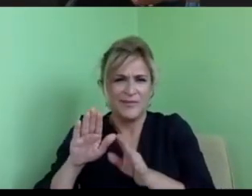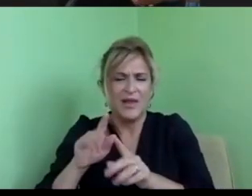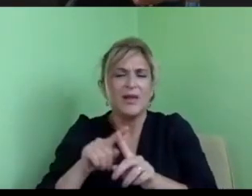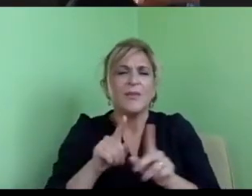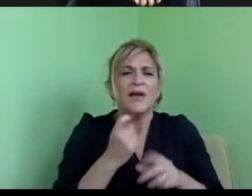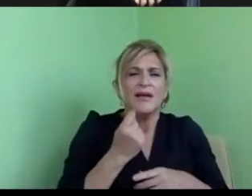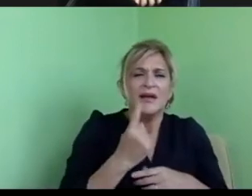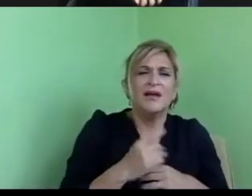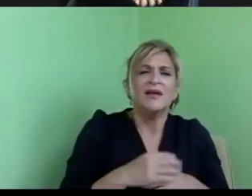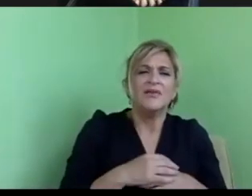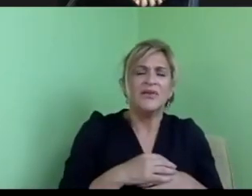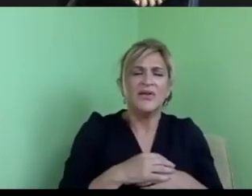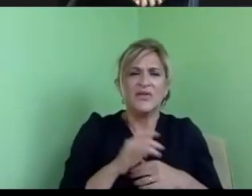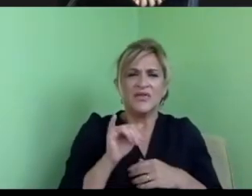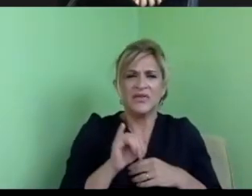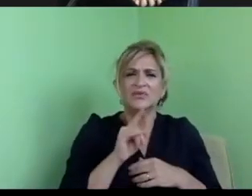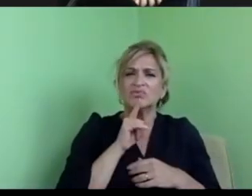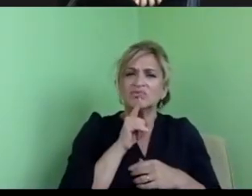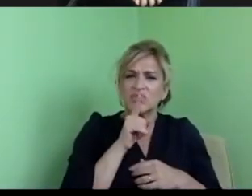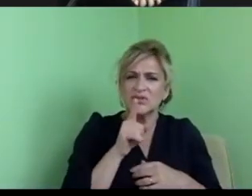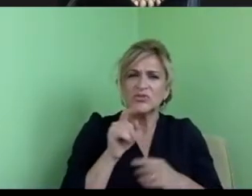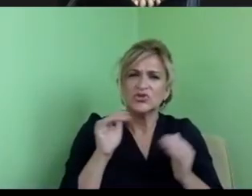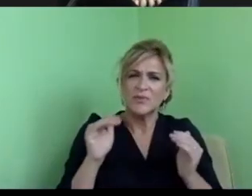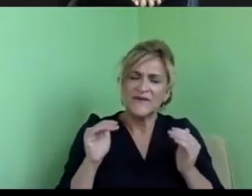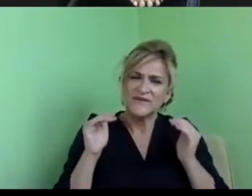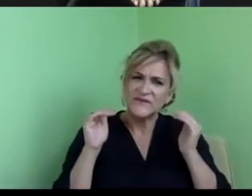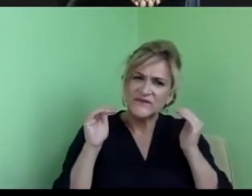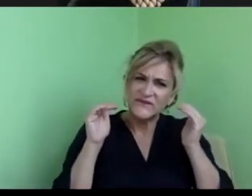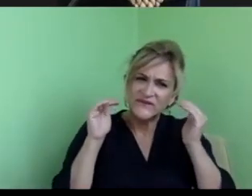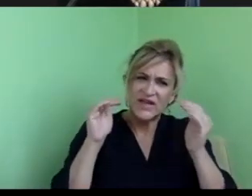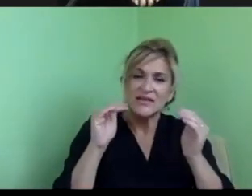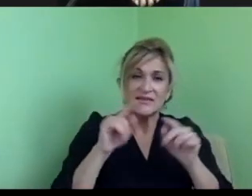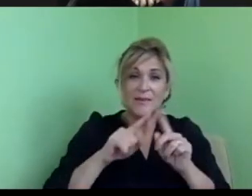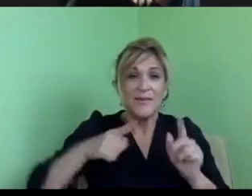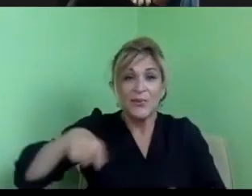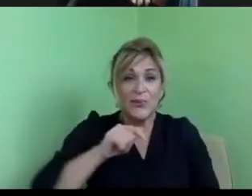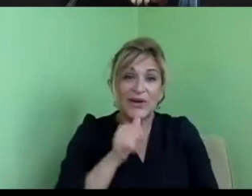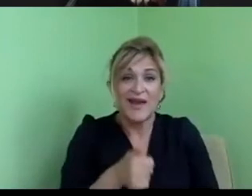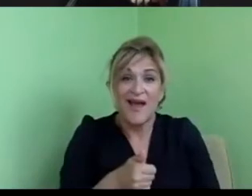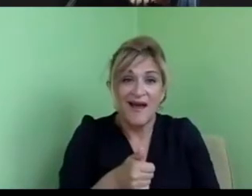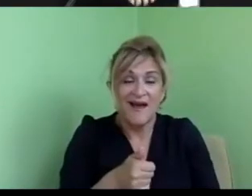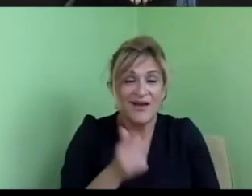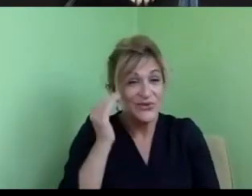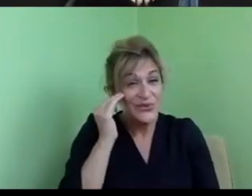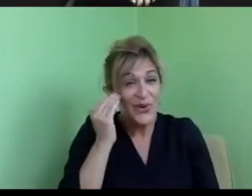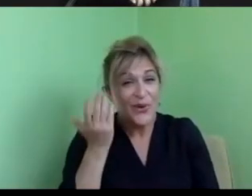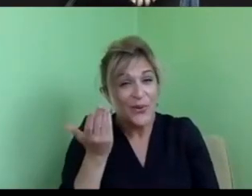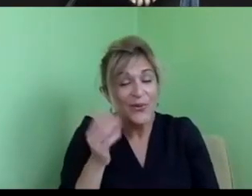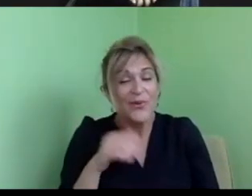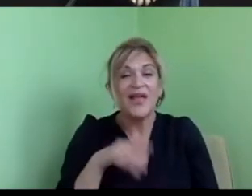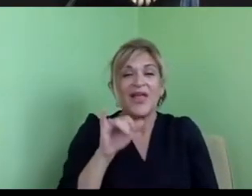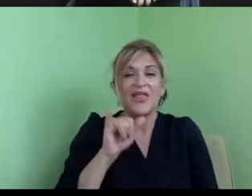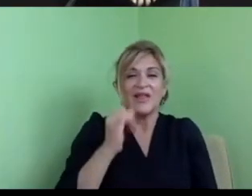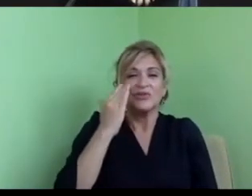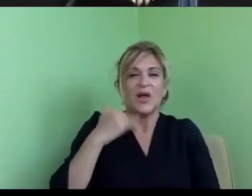so it's supposed to be an advancement we're supposed to be in an advancement but we're not you know so that's why i'm